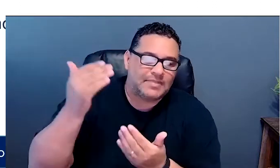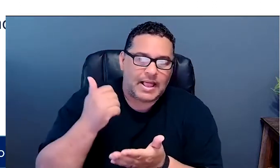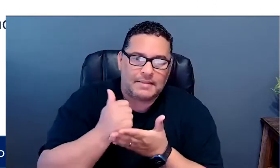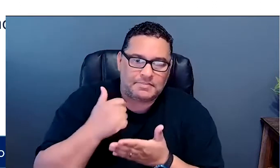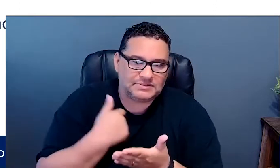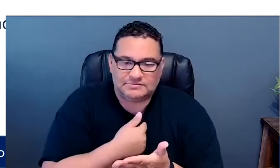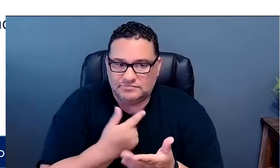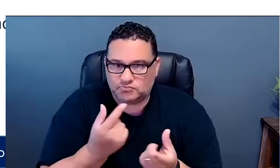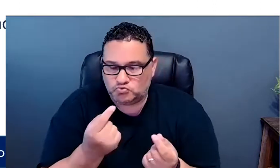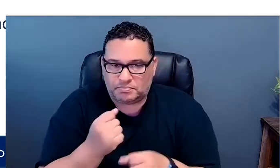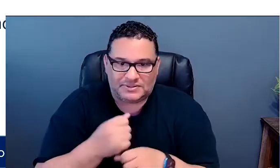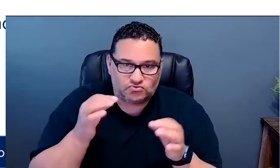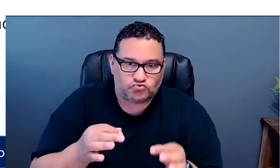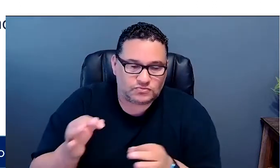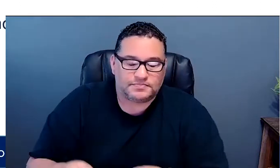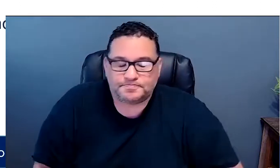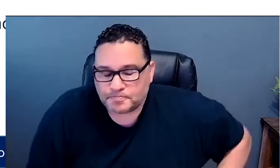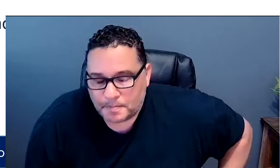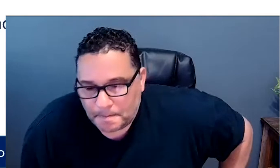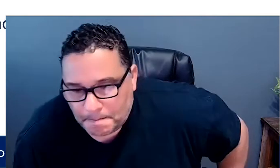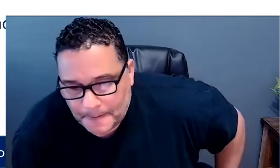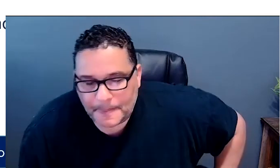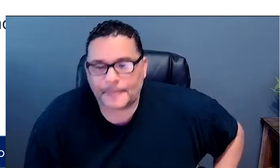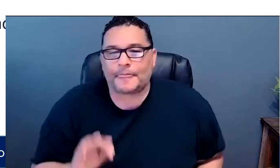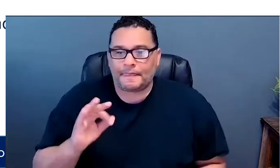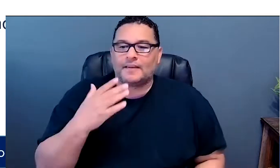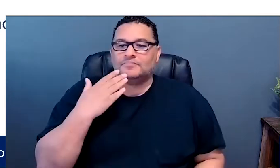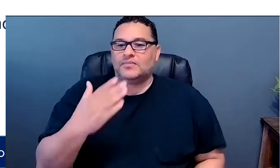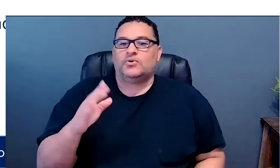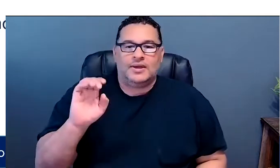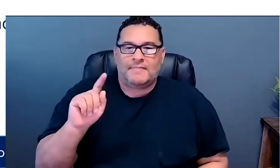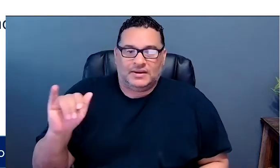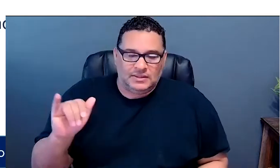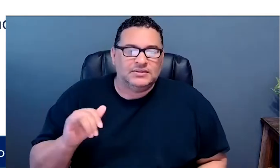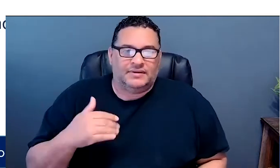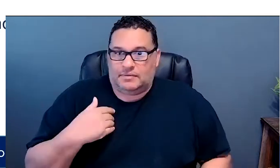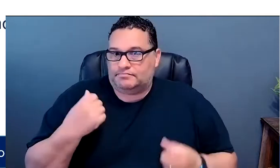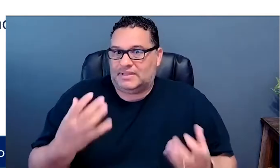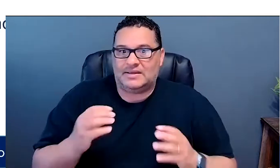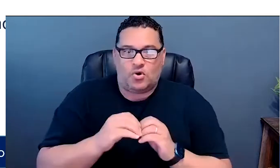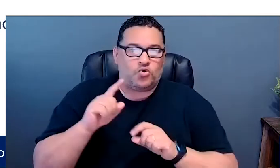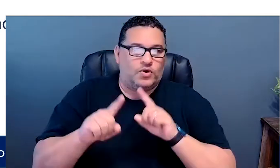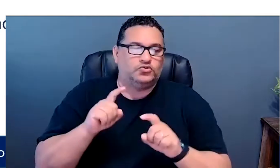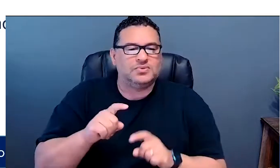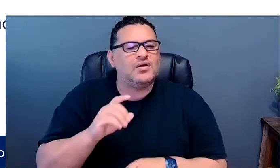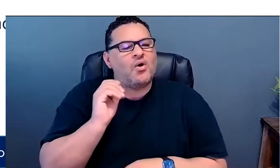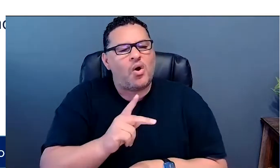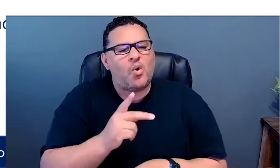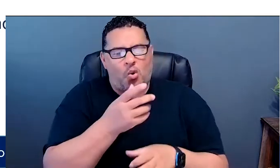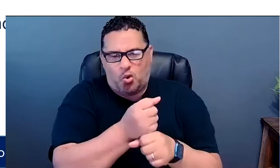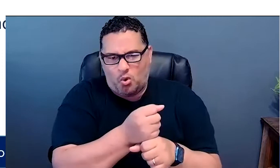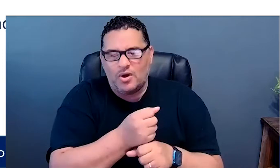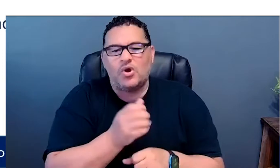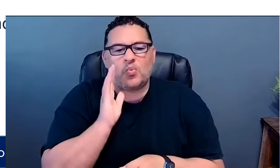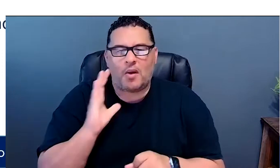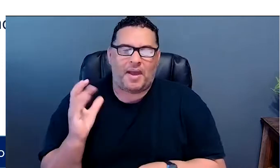thank you, Betty. We have a whole bunch more questions. So let's go on. Okay. And then we'll go back to